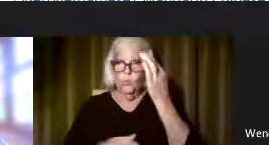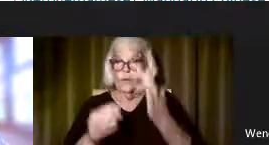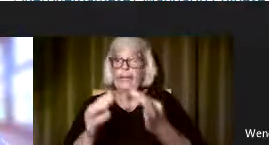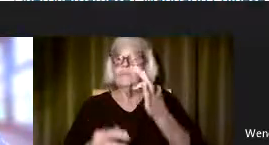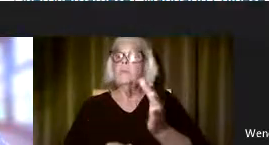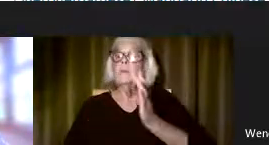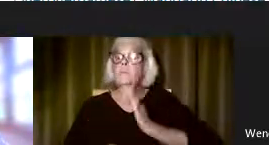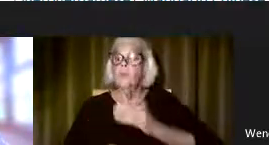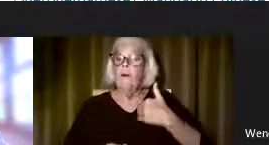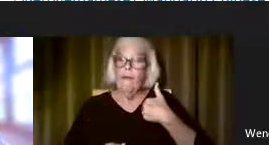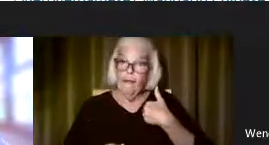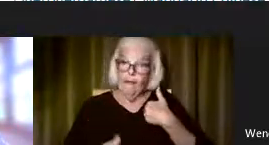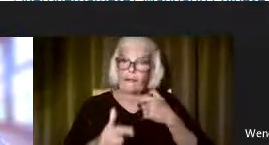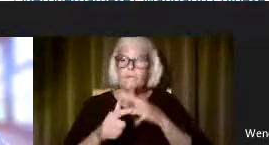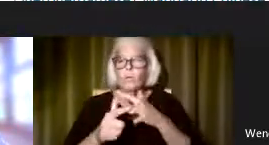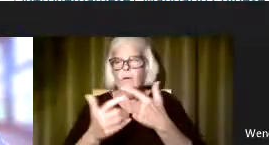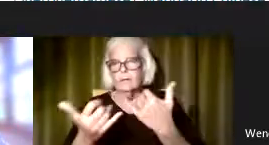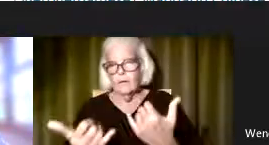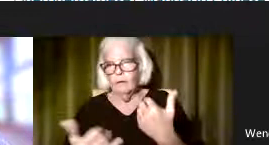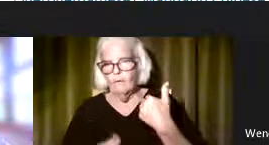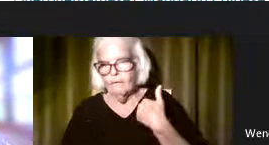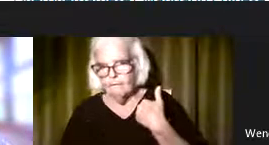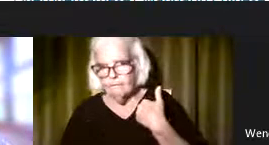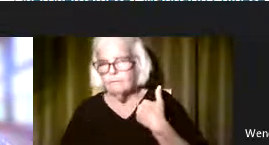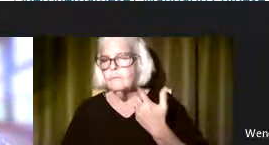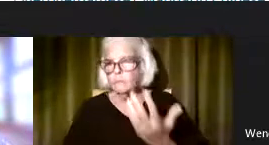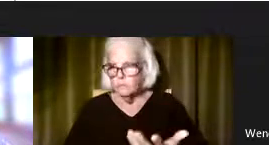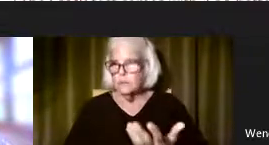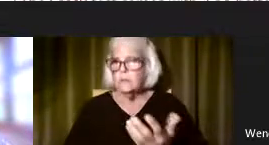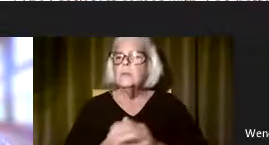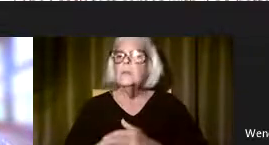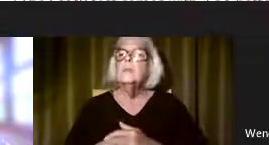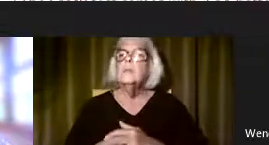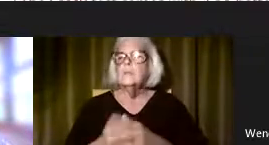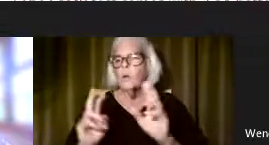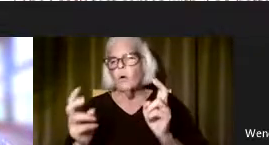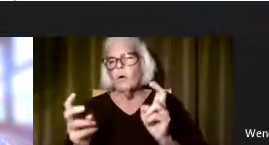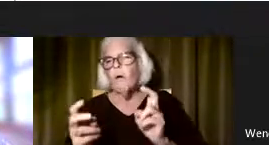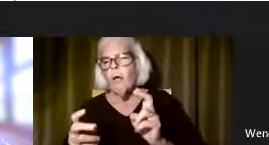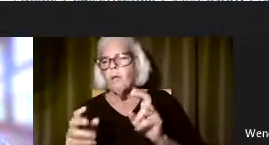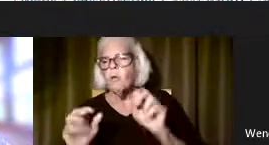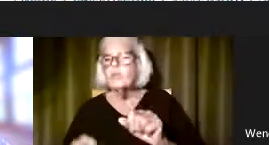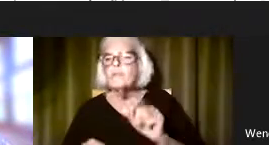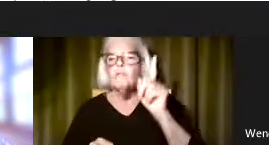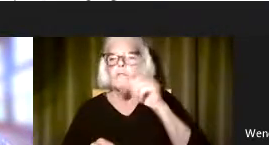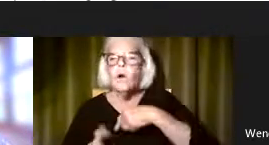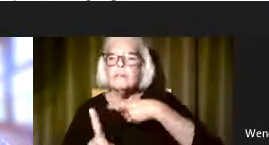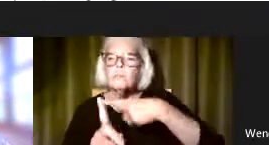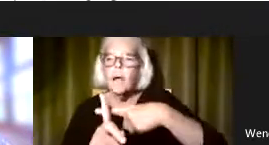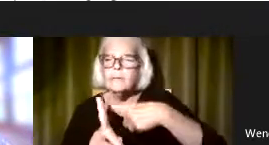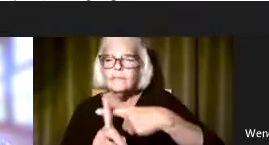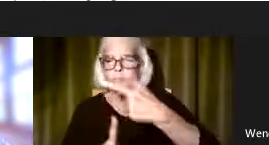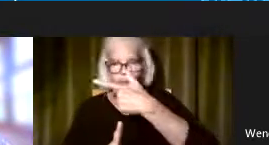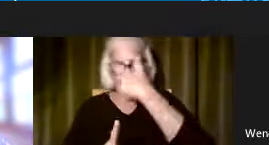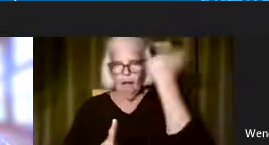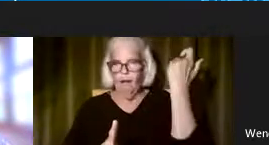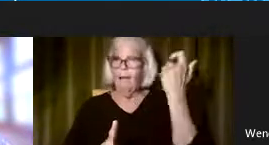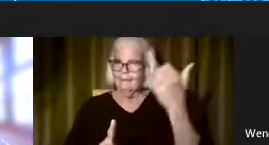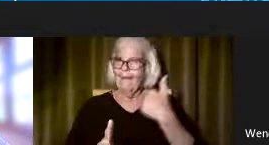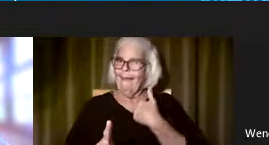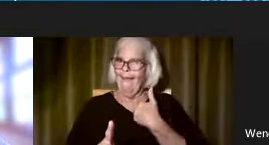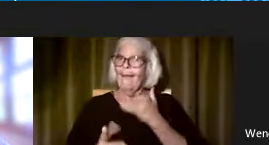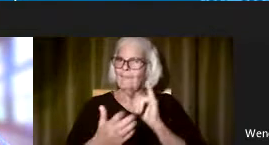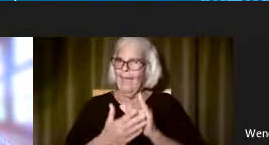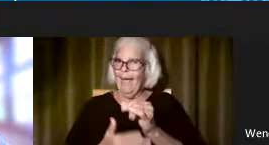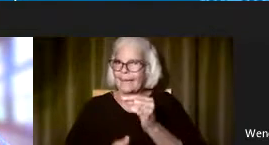But there's a couple other things around false positives if people wanted to talk about them. There's a little bit more information about